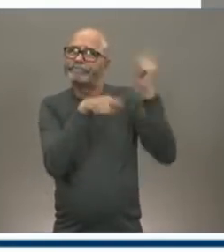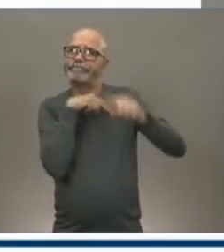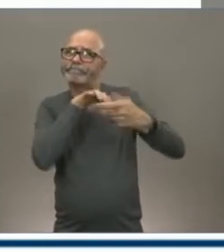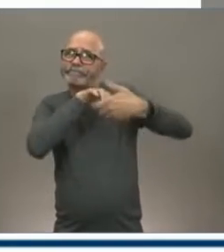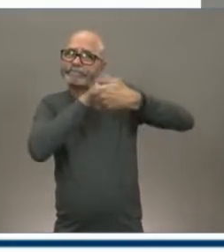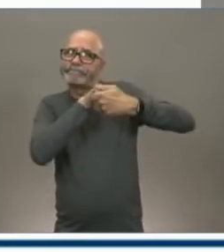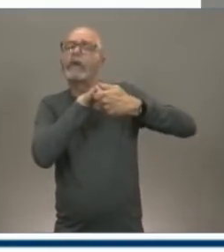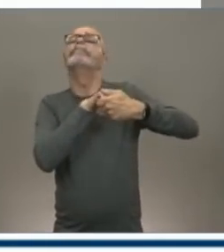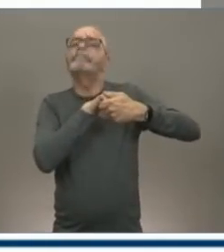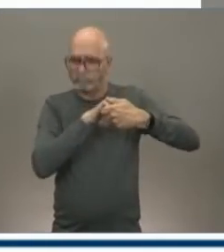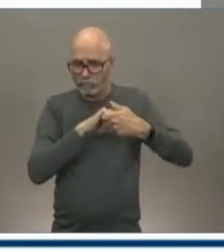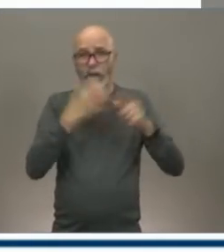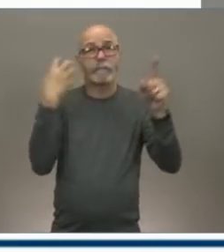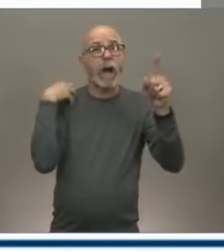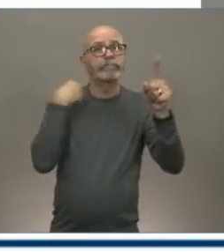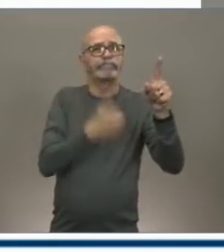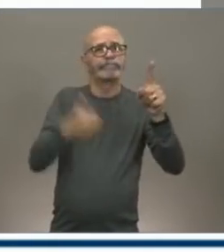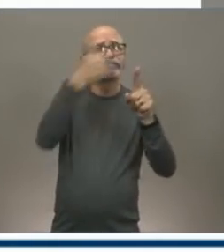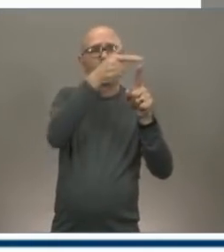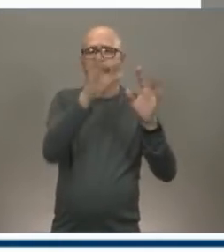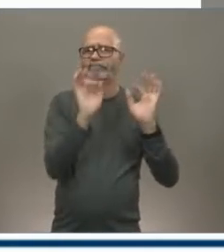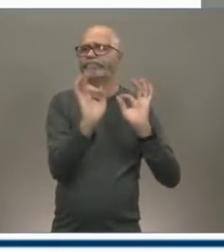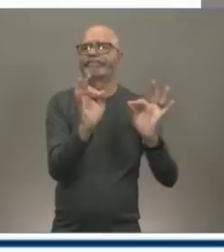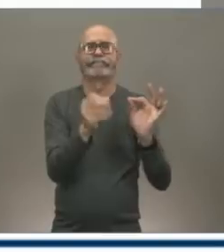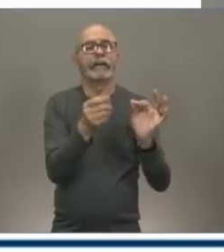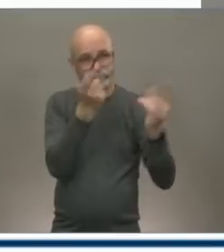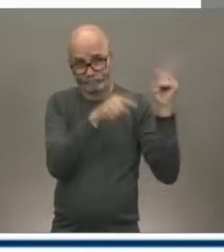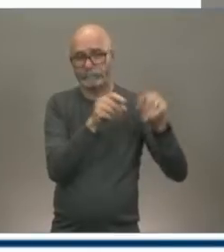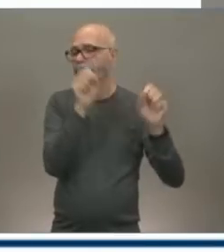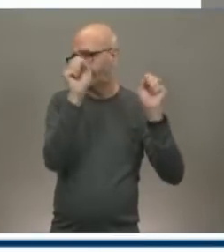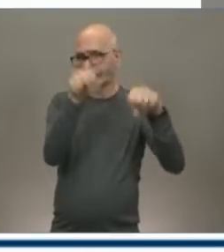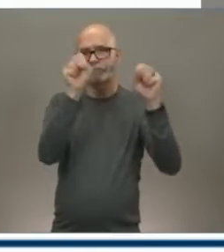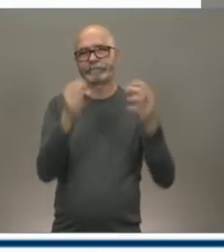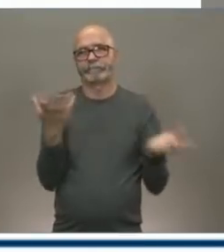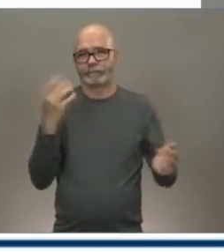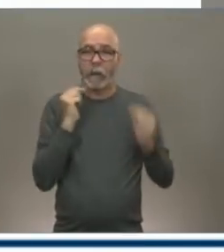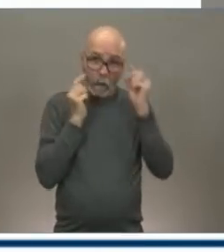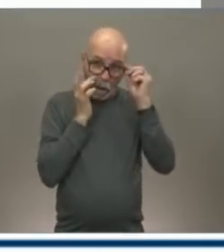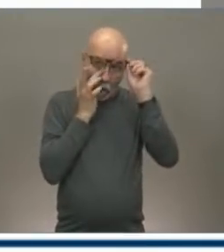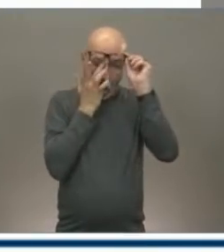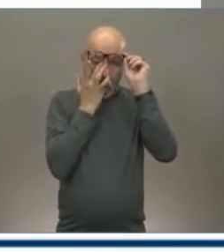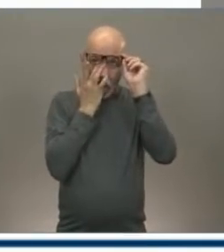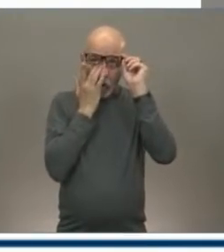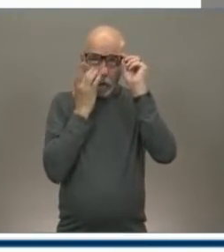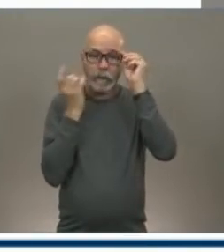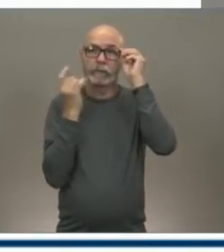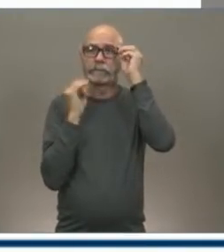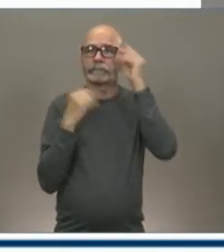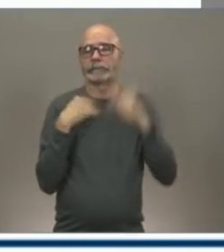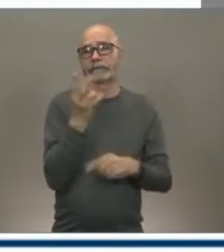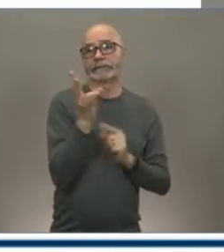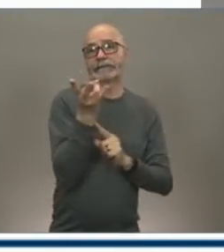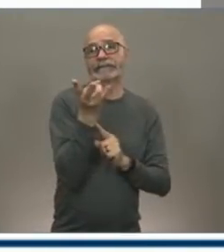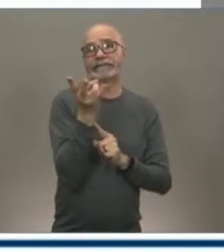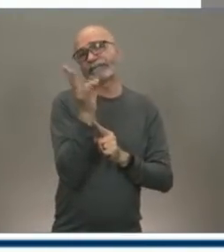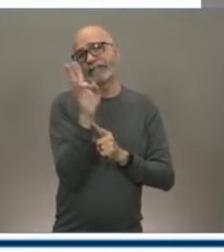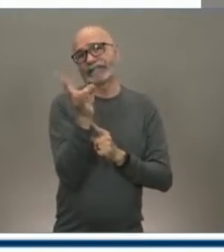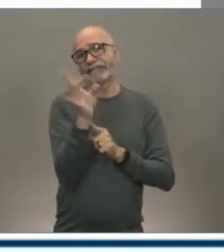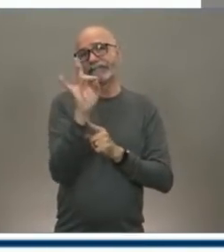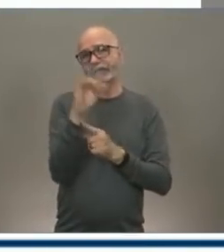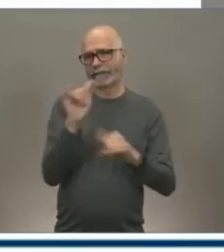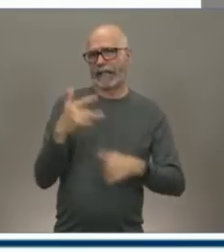plant. So we now have 78 active cases of COVID-19 in Nova Scotia. No one, unfortunately, is in